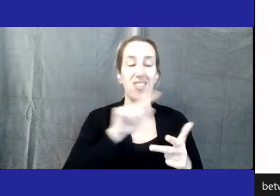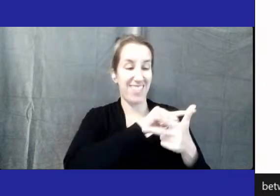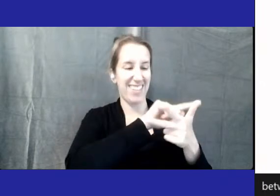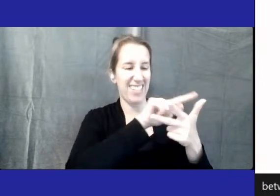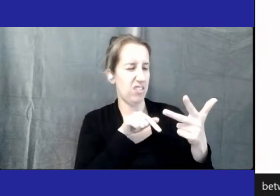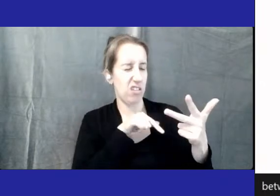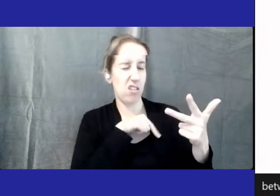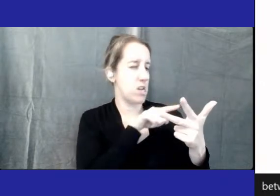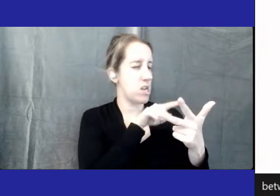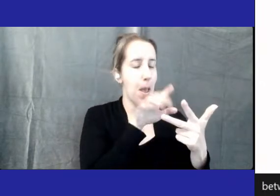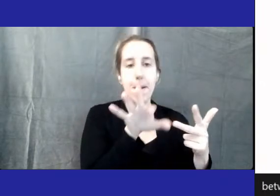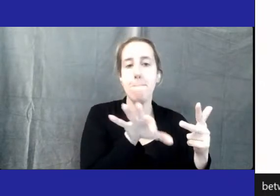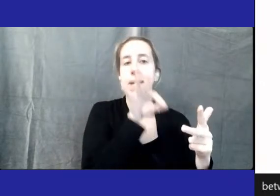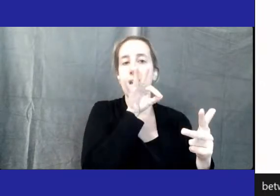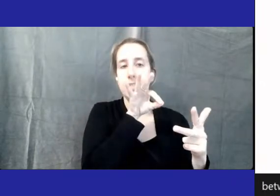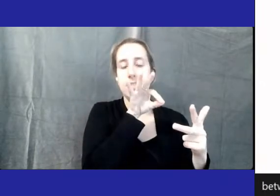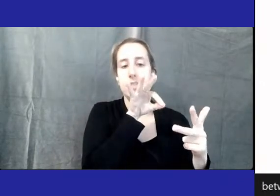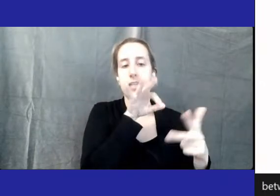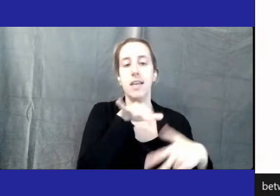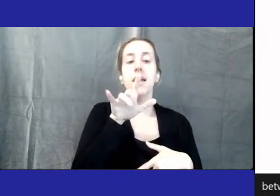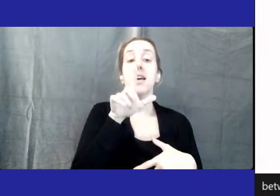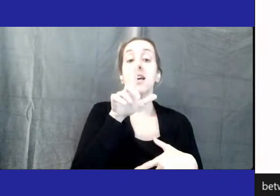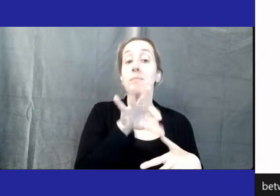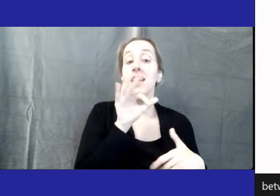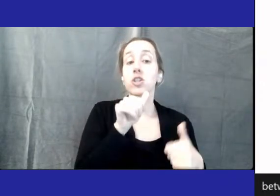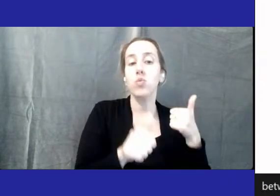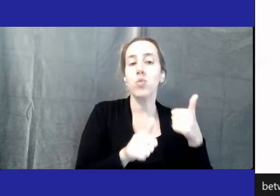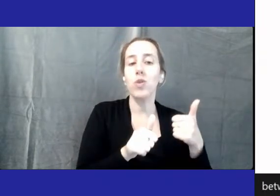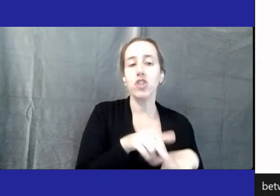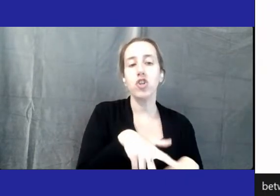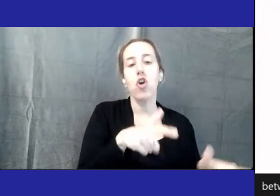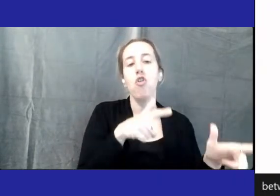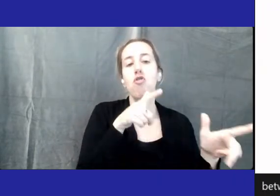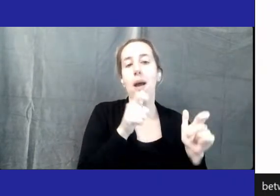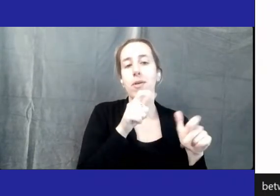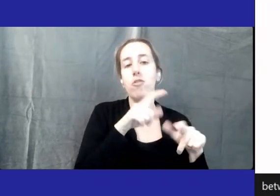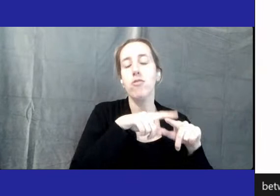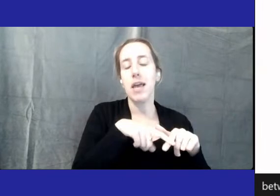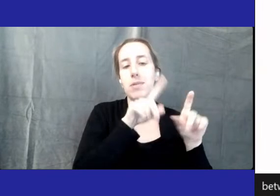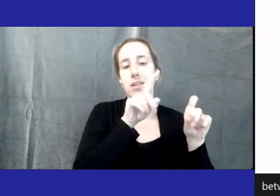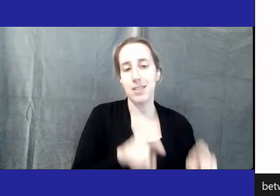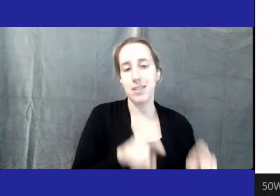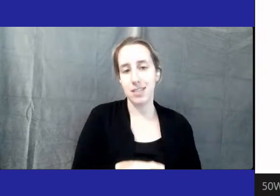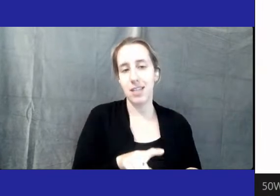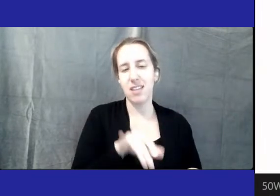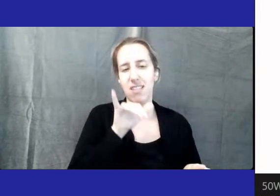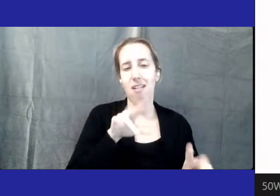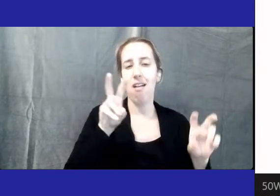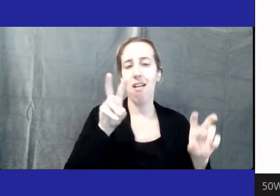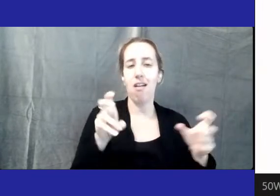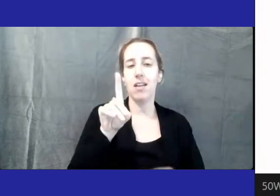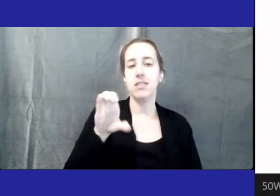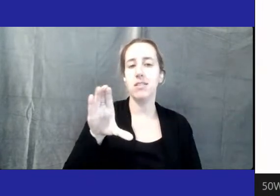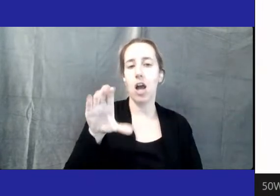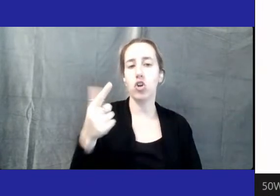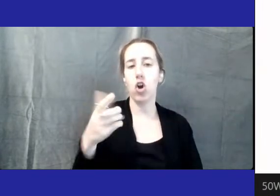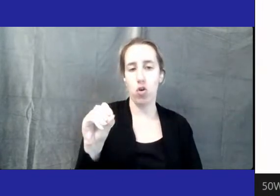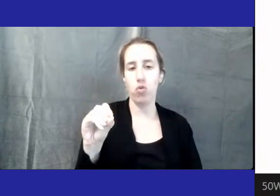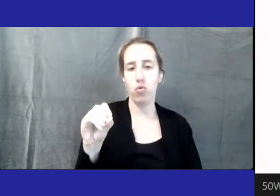and Rapid Reliable Testing, doing business as DocGo, was the highest rated proposer. DocGo